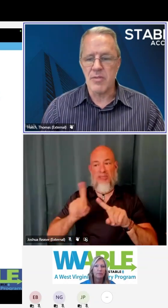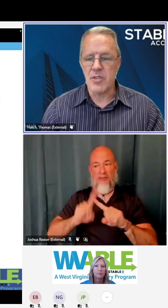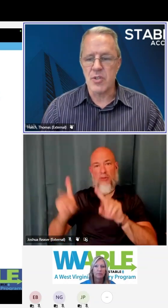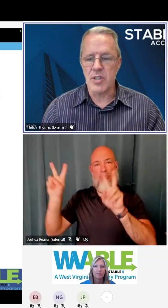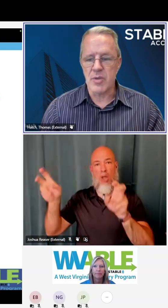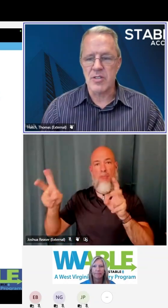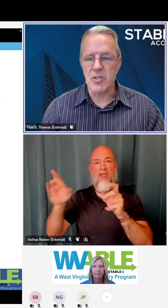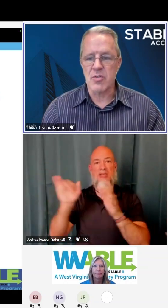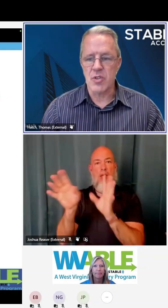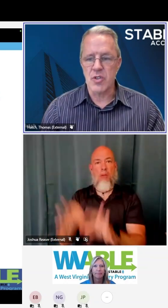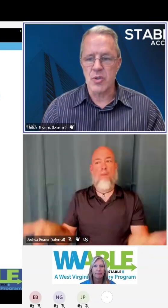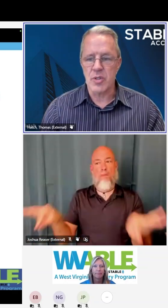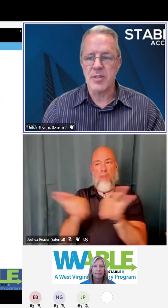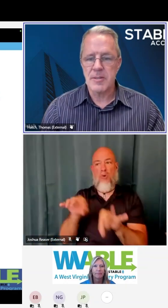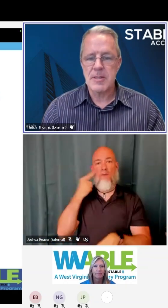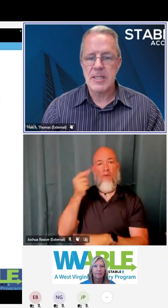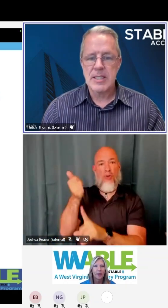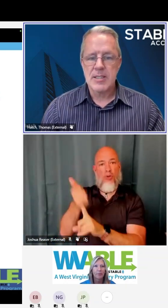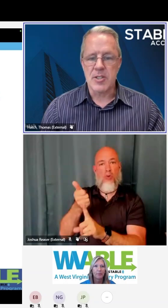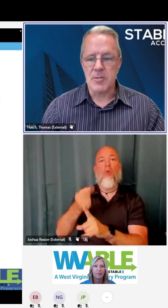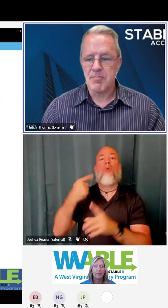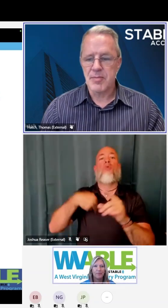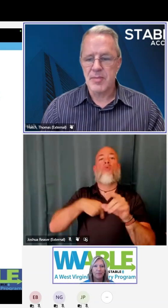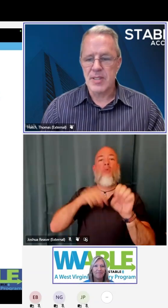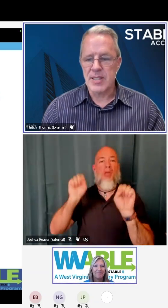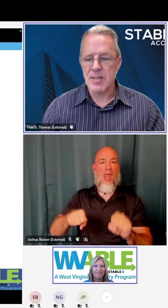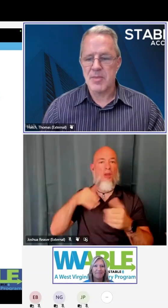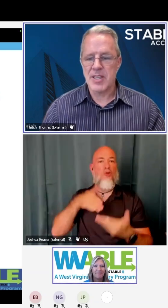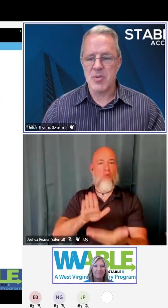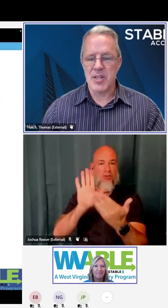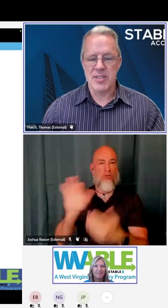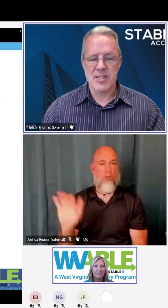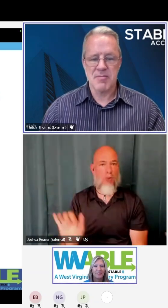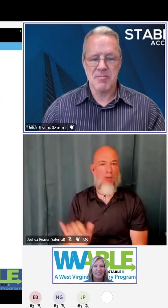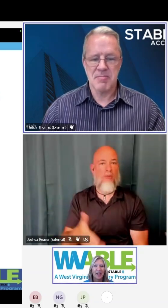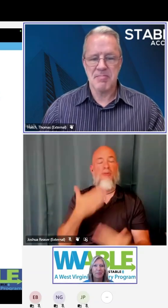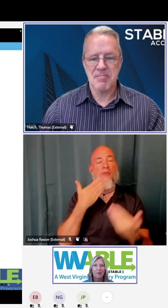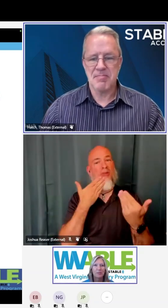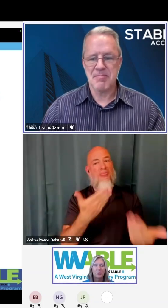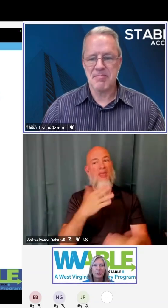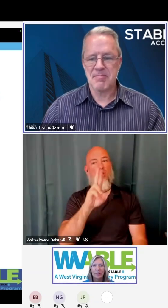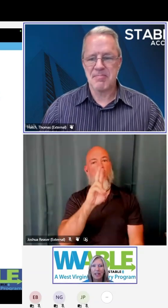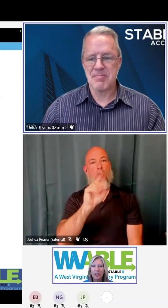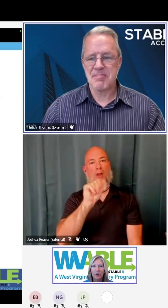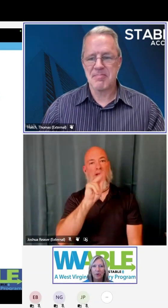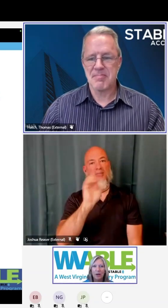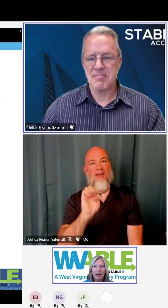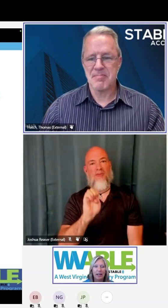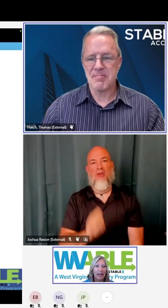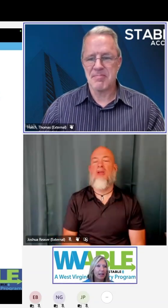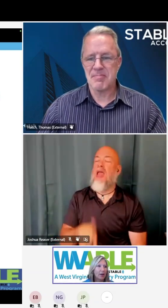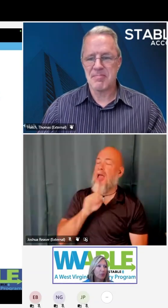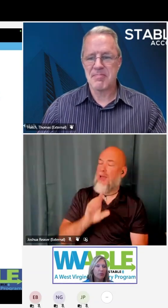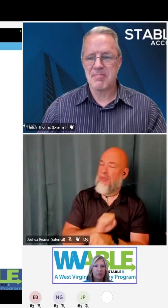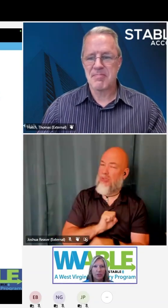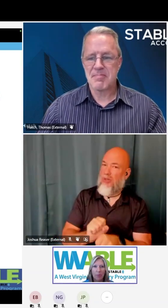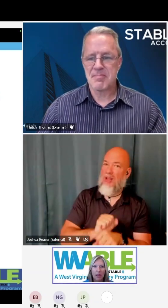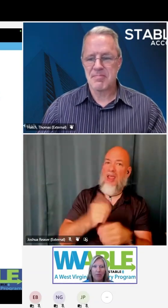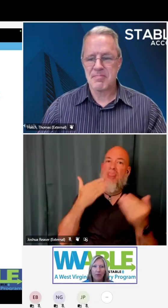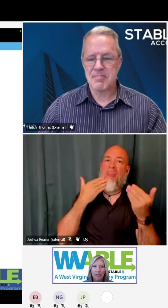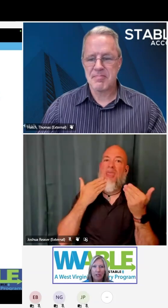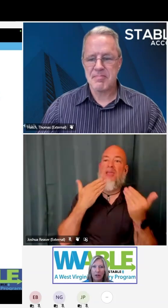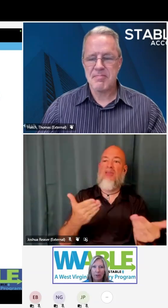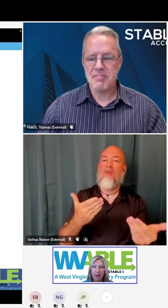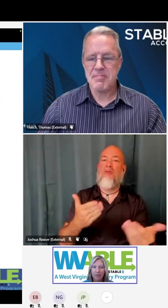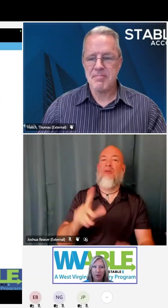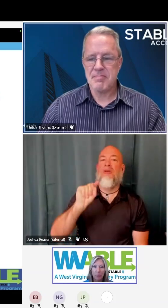you, we'd love to address those for sure. So, yep, thank you, Roxanne. Yeah, absolutely. Thank you. And Tom